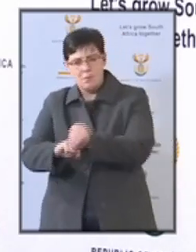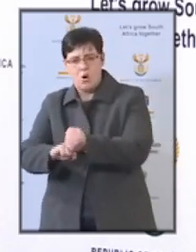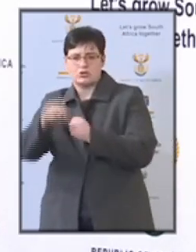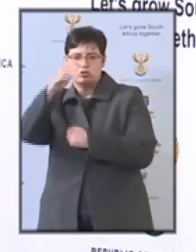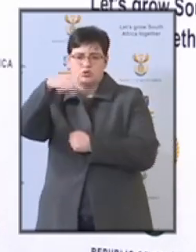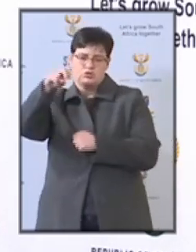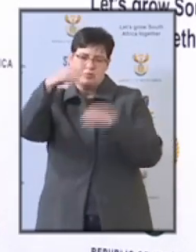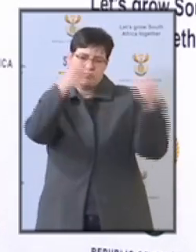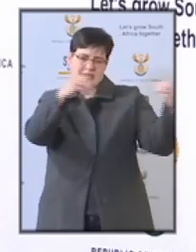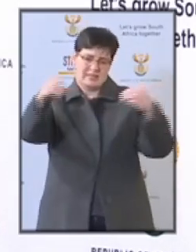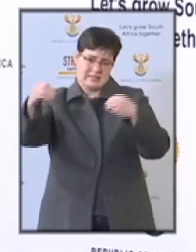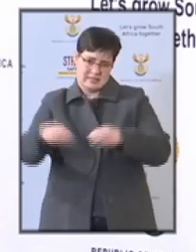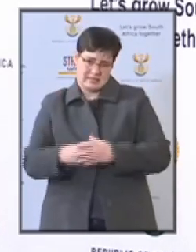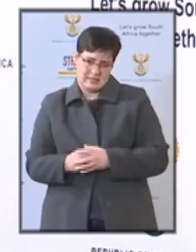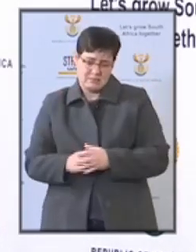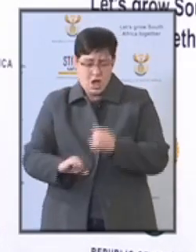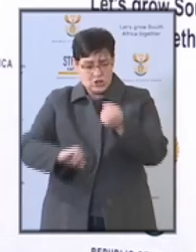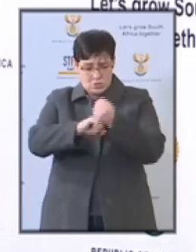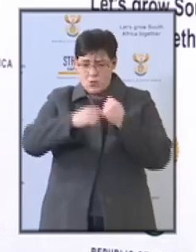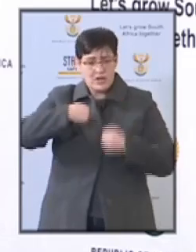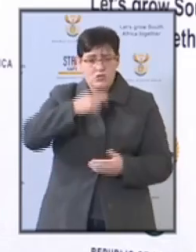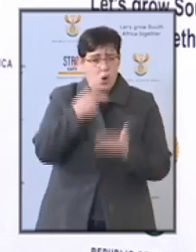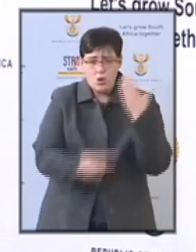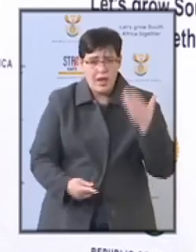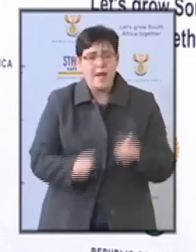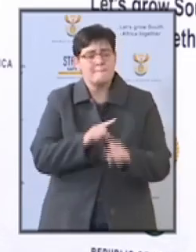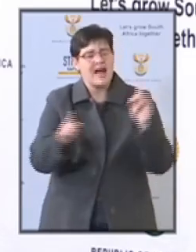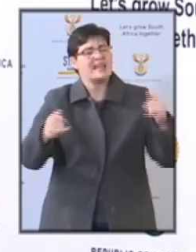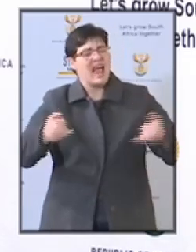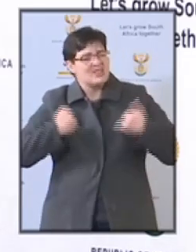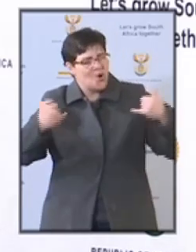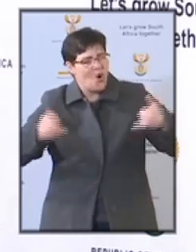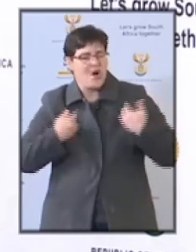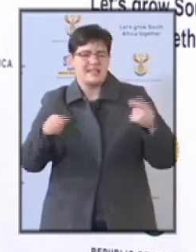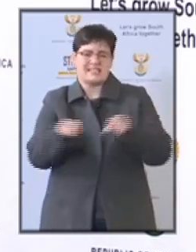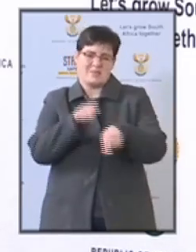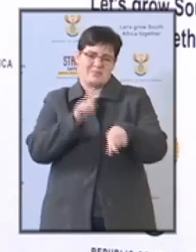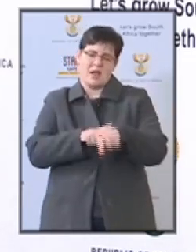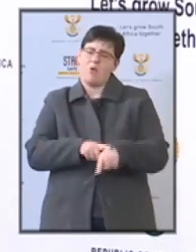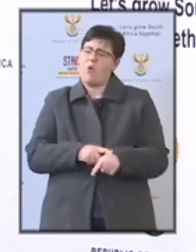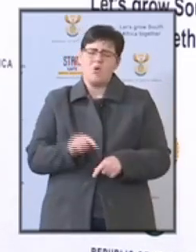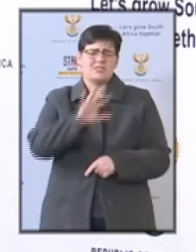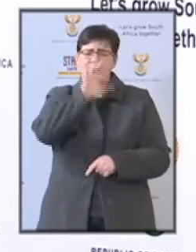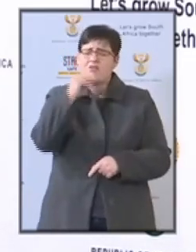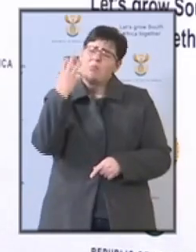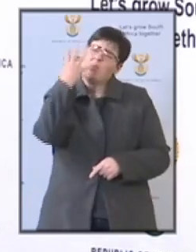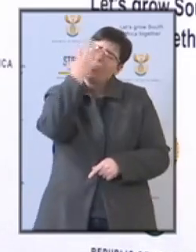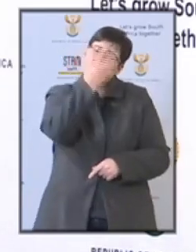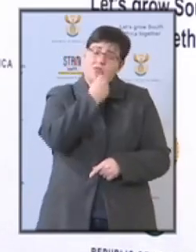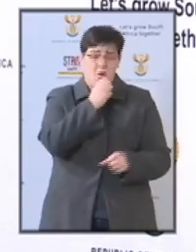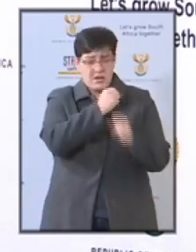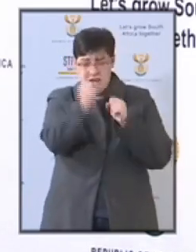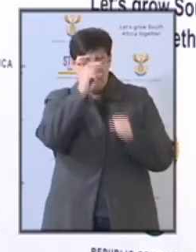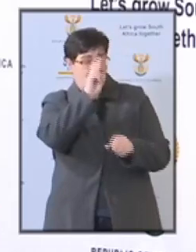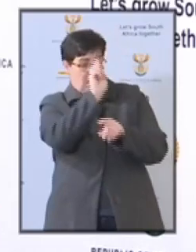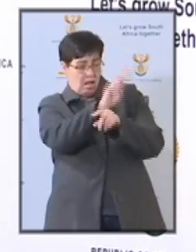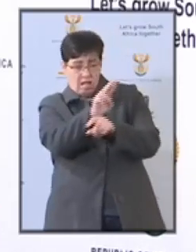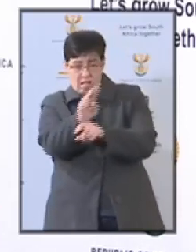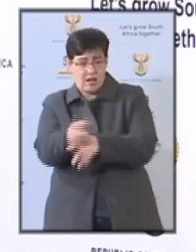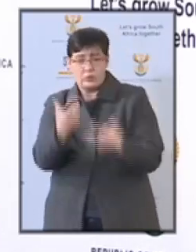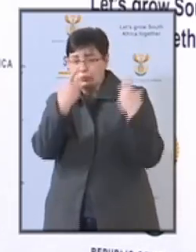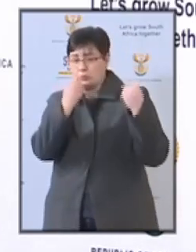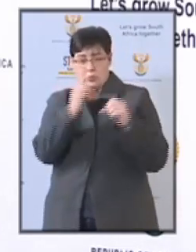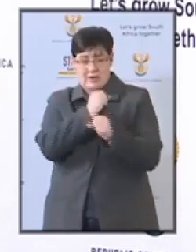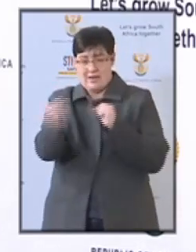industry. But not only support us, we want you to enjoy this beautiful country. There's so many things that you have not seen. There's so many things that you have not